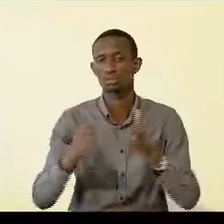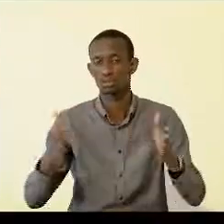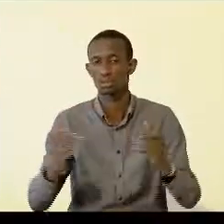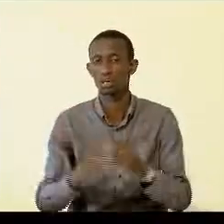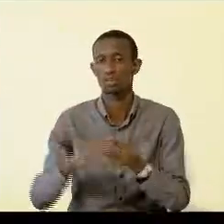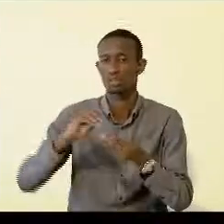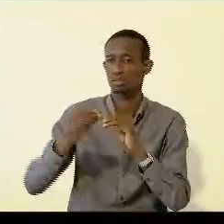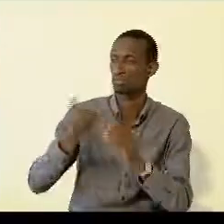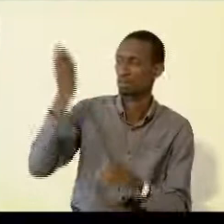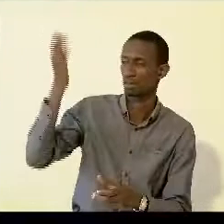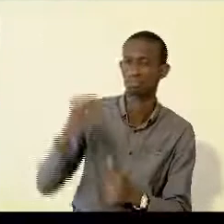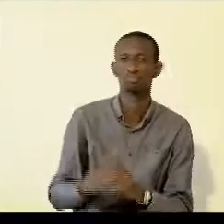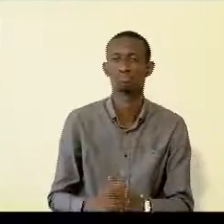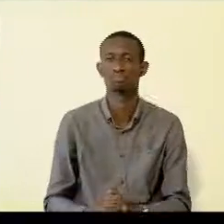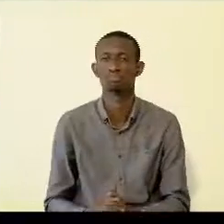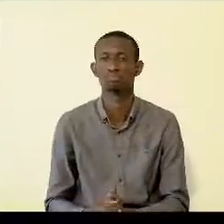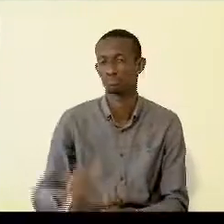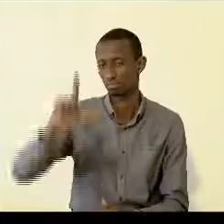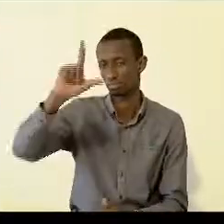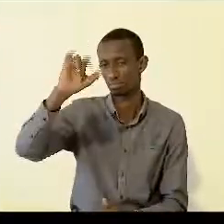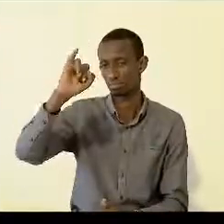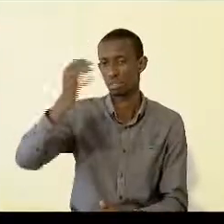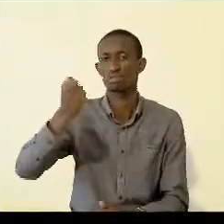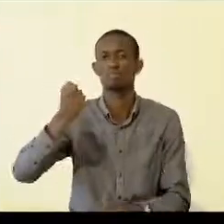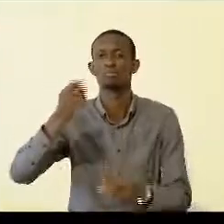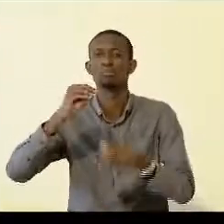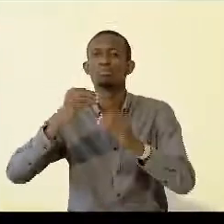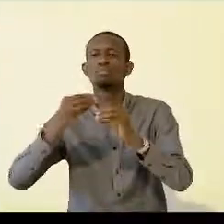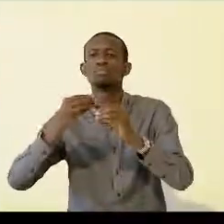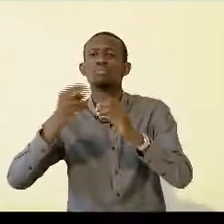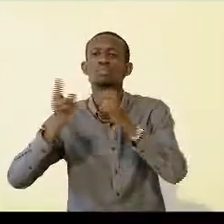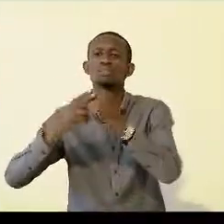here, and for lithium we have 76.